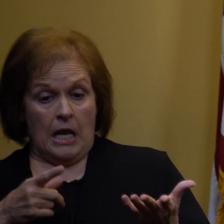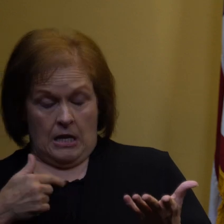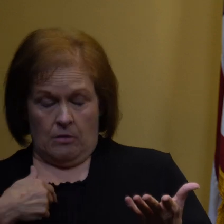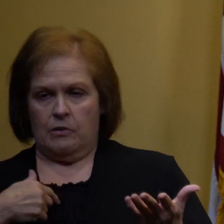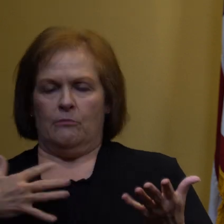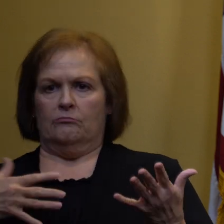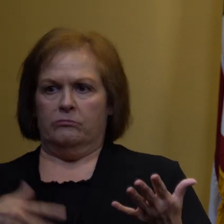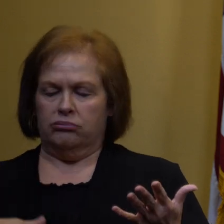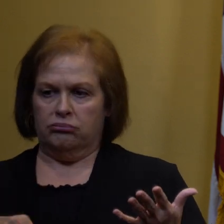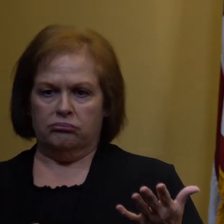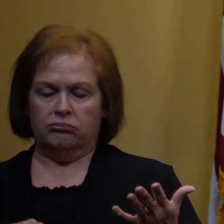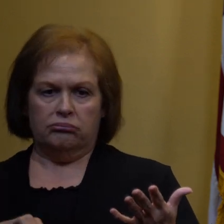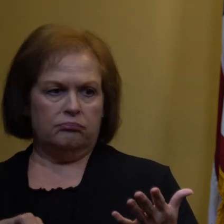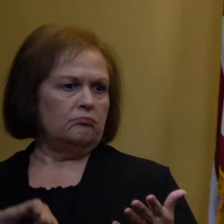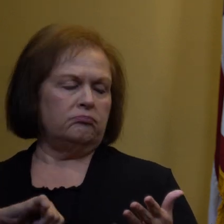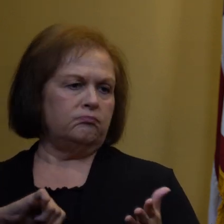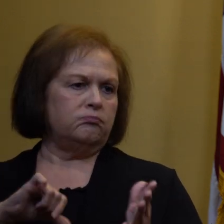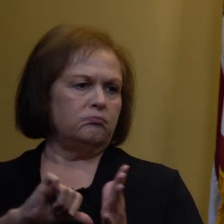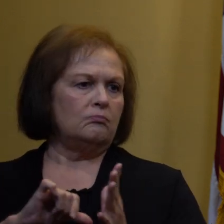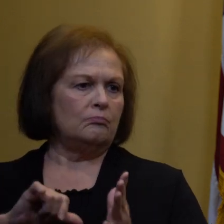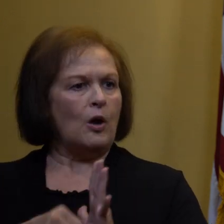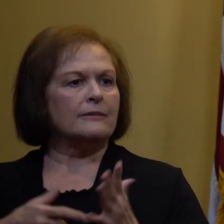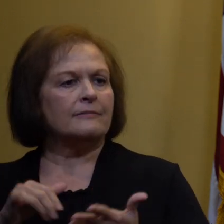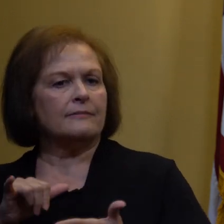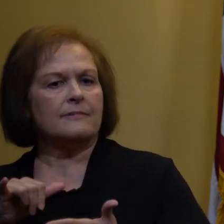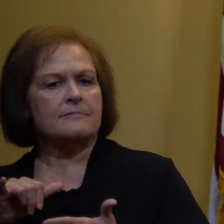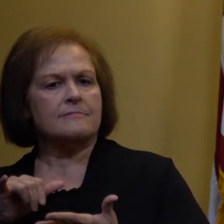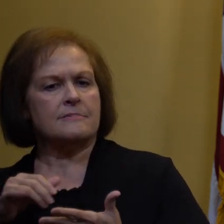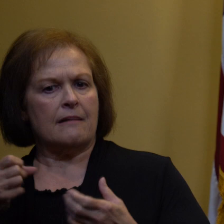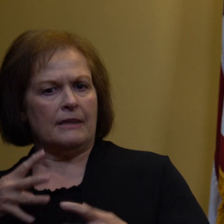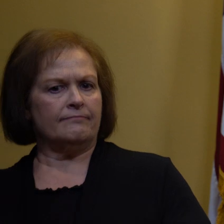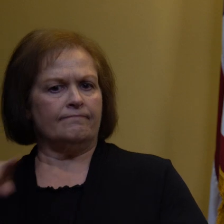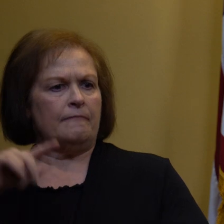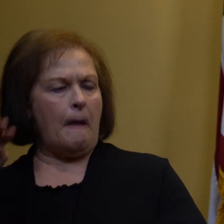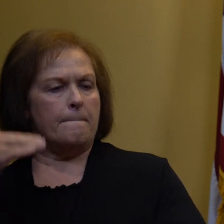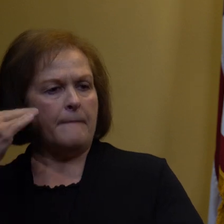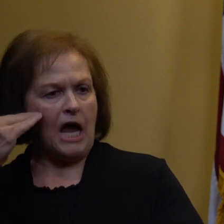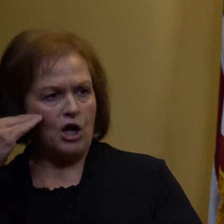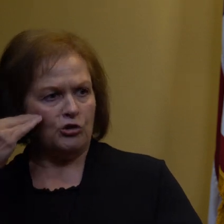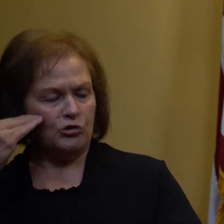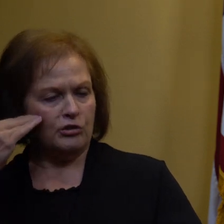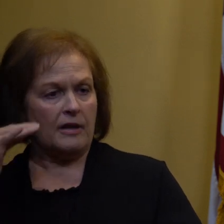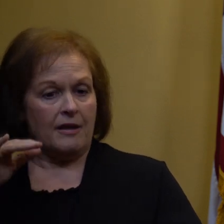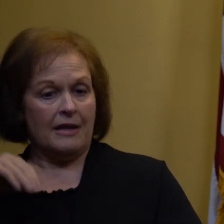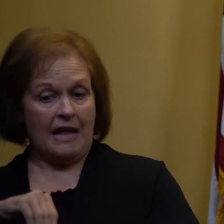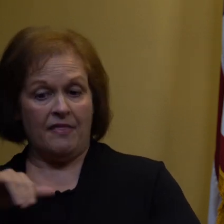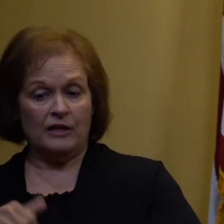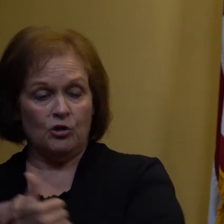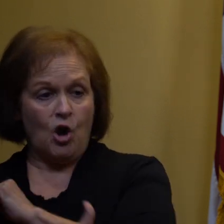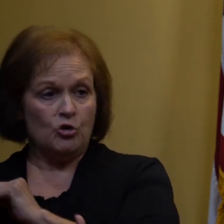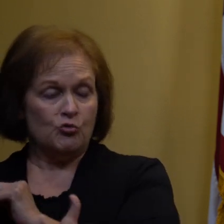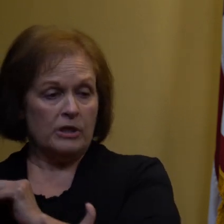blown my mind is the level of certainty of mayors across this country,